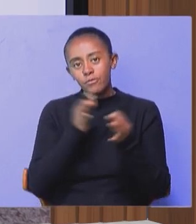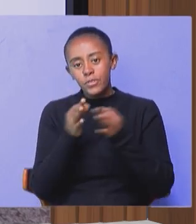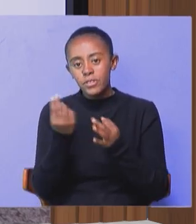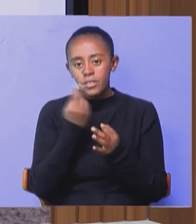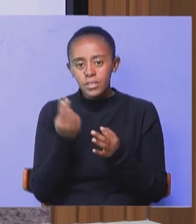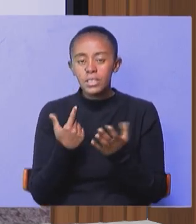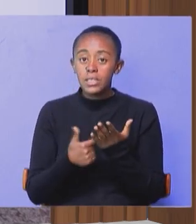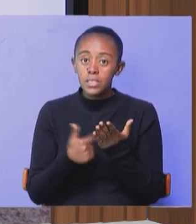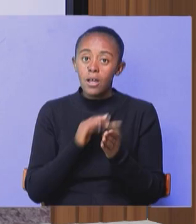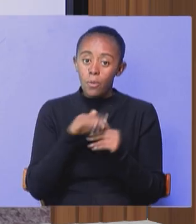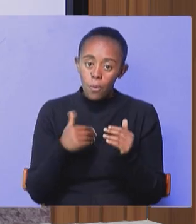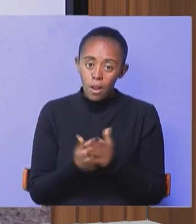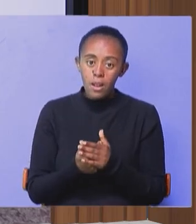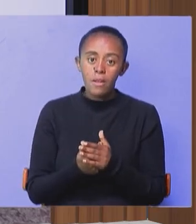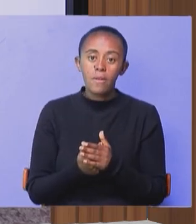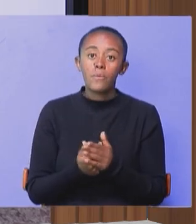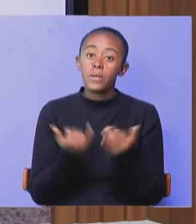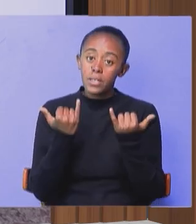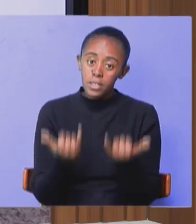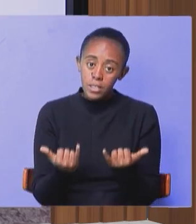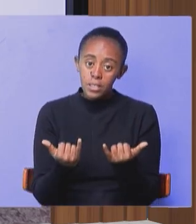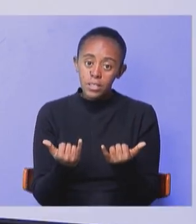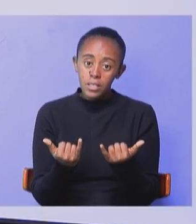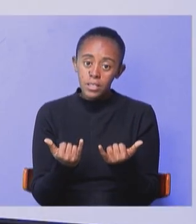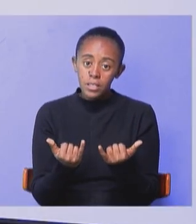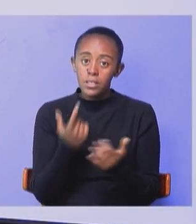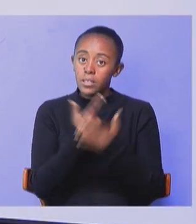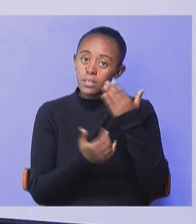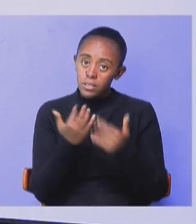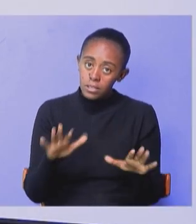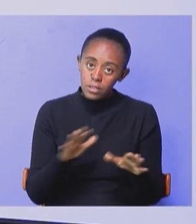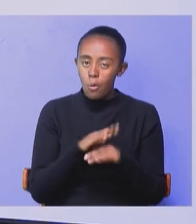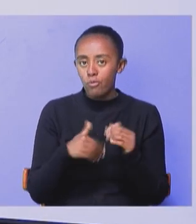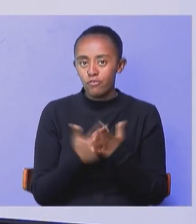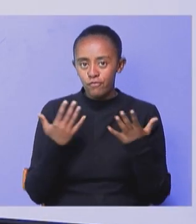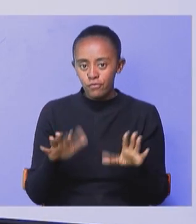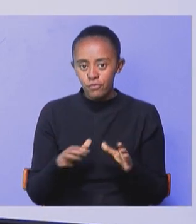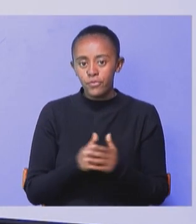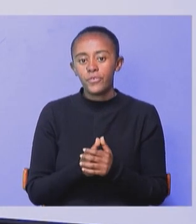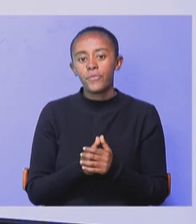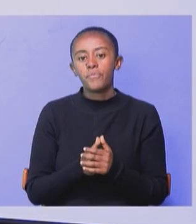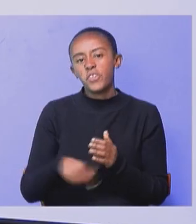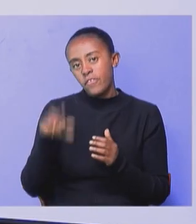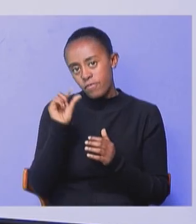So these are all. Now, since we have discussed about all of these, let us do a